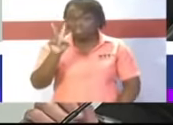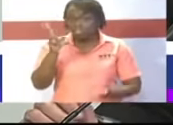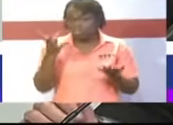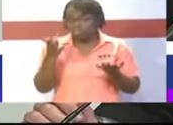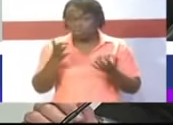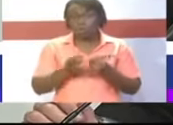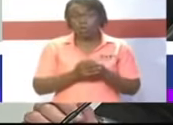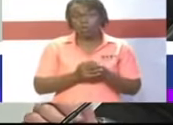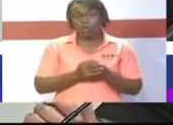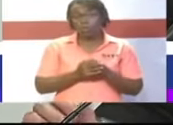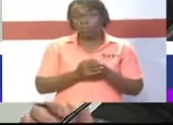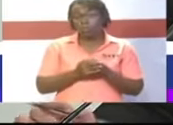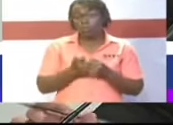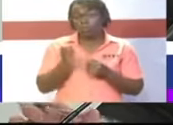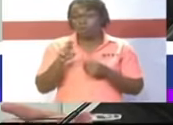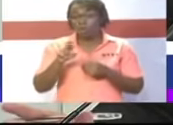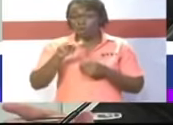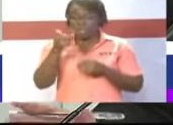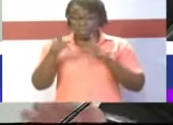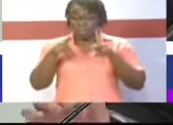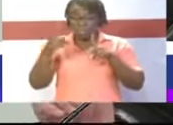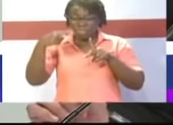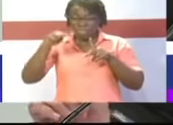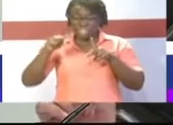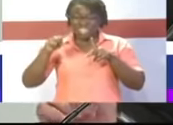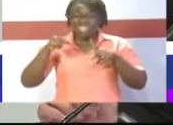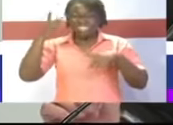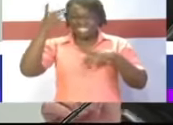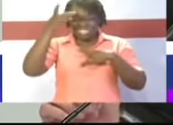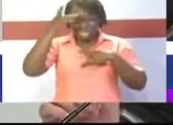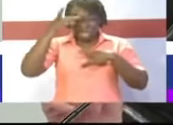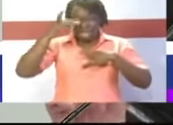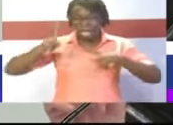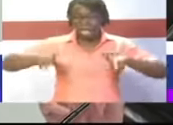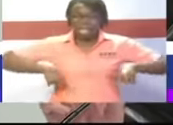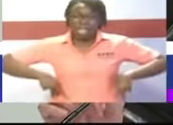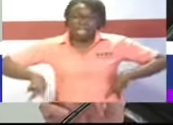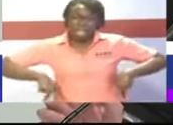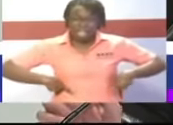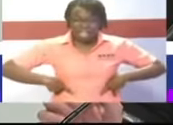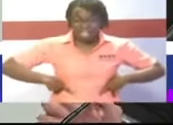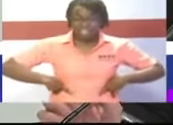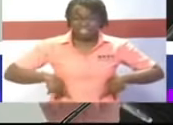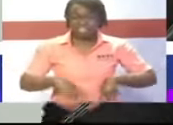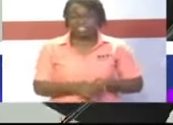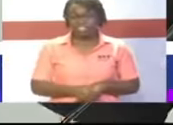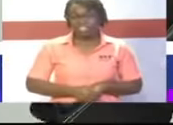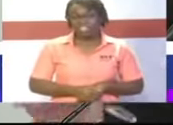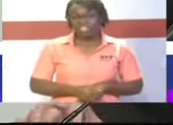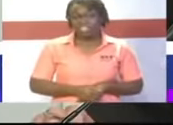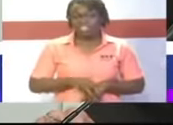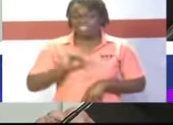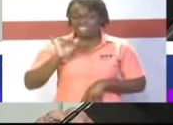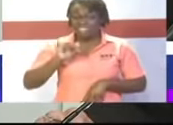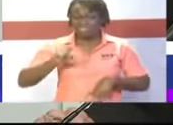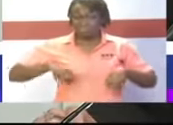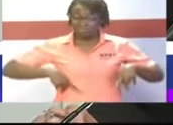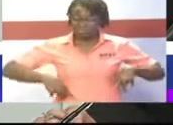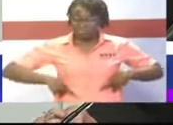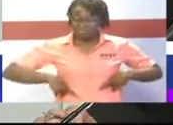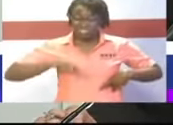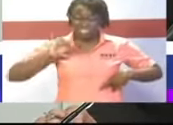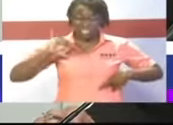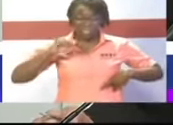with chronic kidney disease. I want to focus a little bit on them today. Chronic kidney disease cuts down your